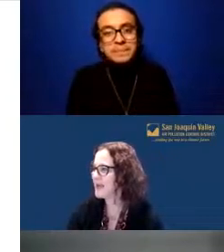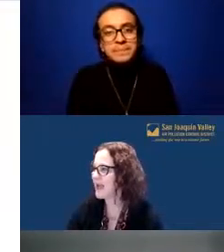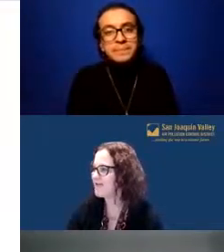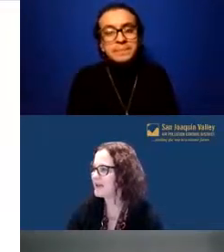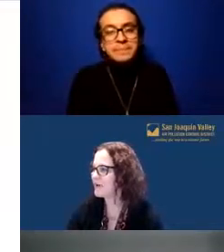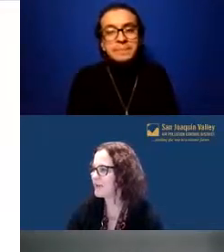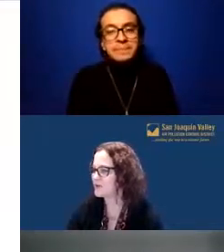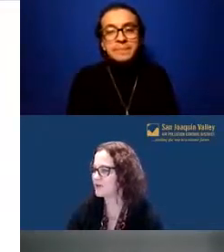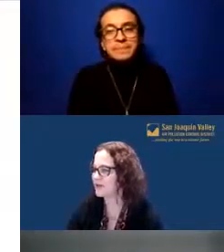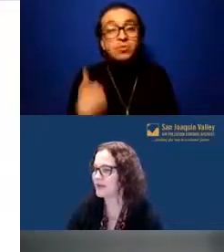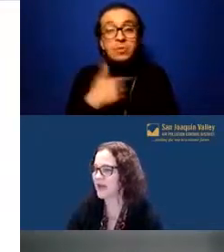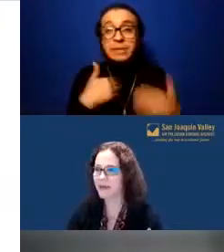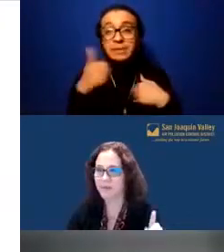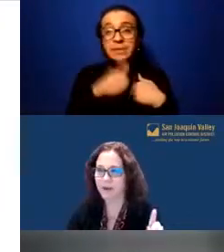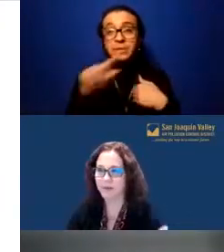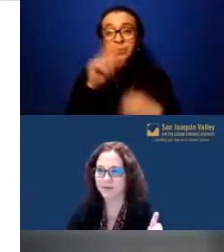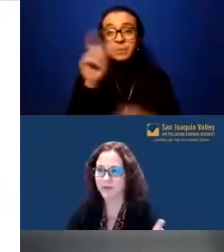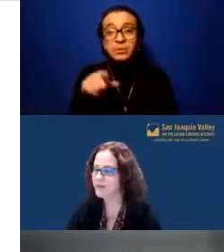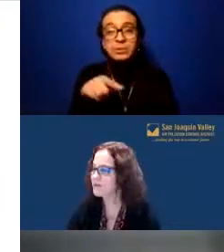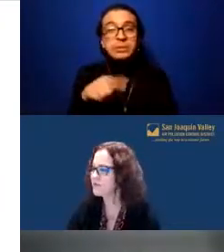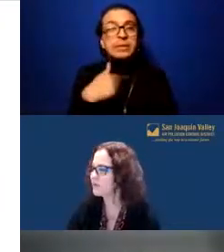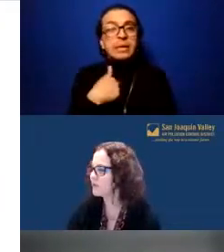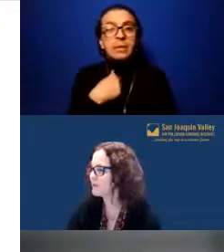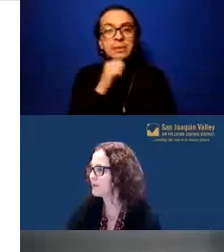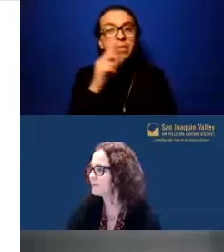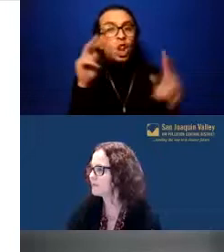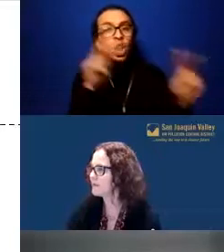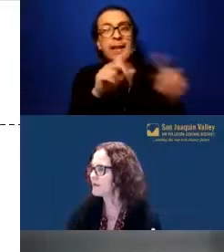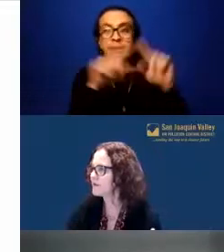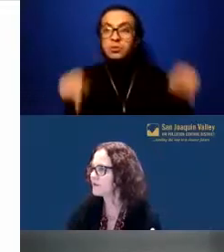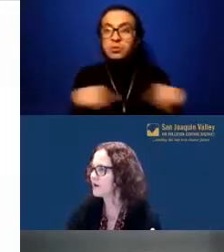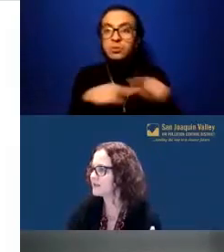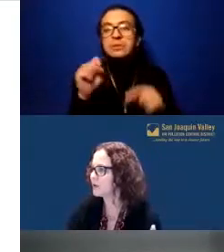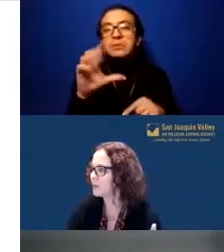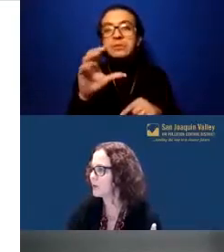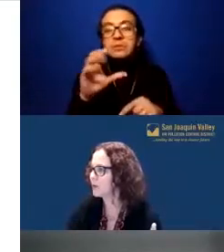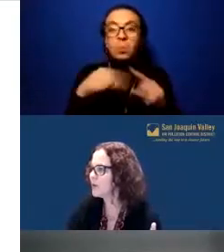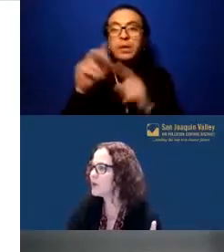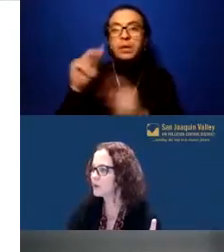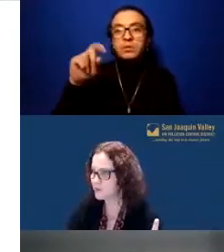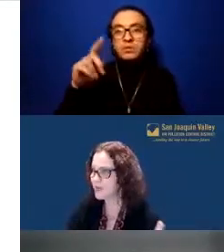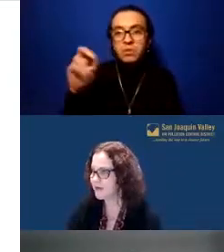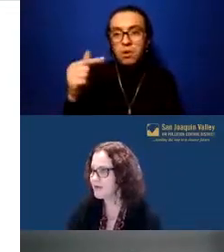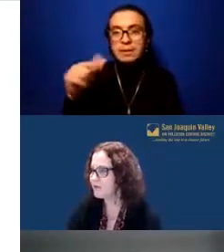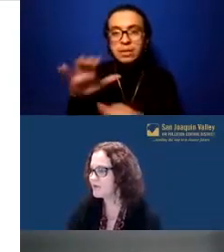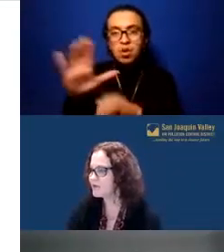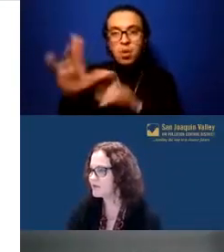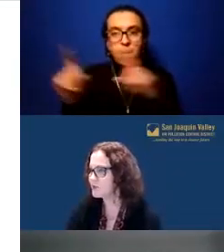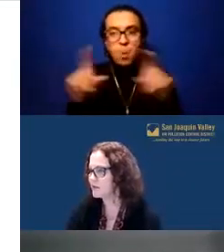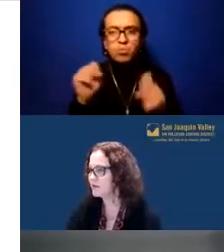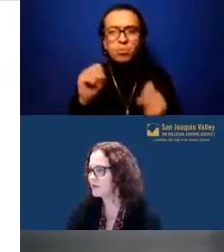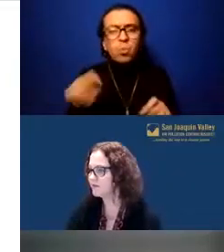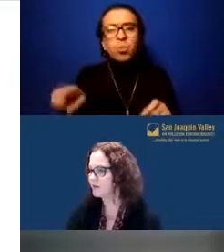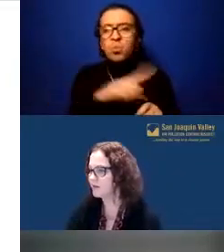Do we have any questions? And I was not looking at the screen when Zong did her poll. Do we have any folks